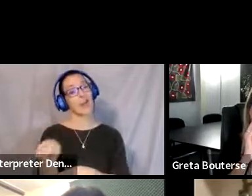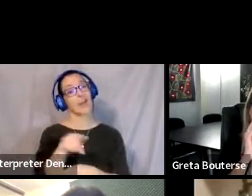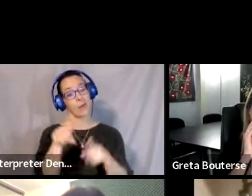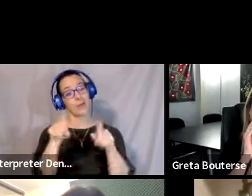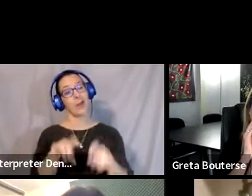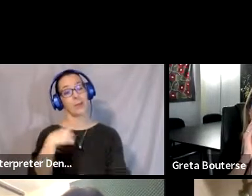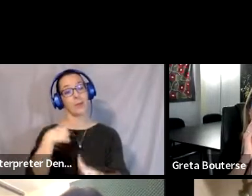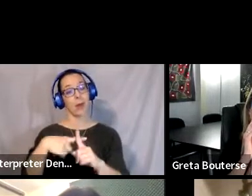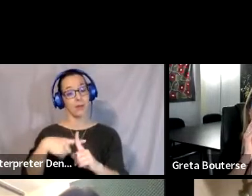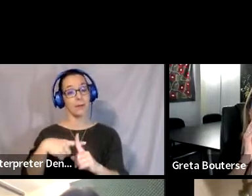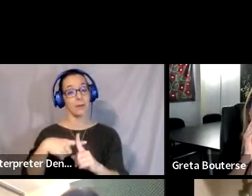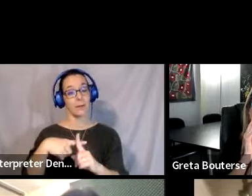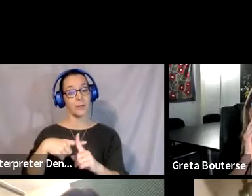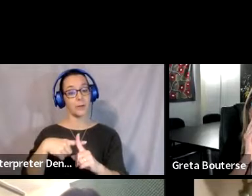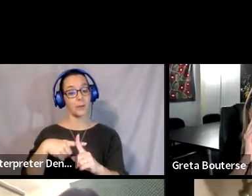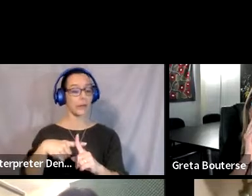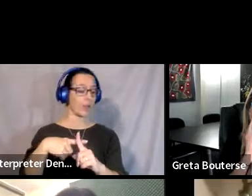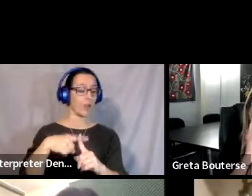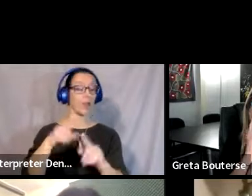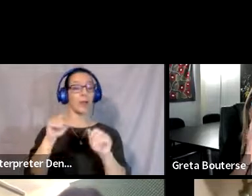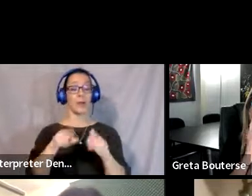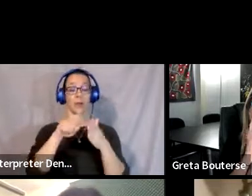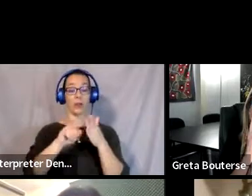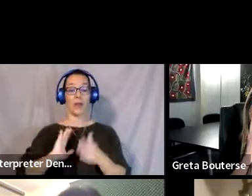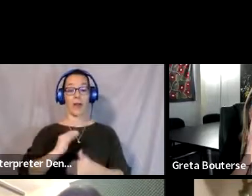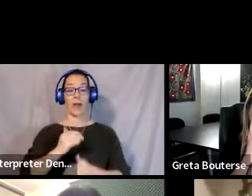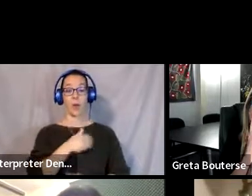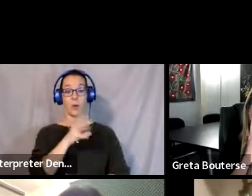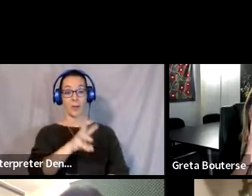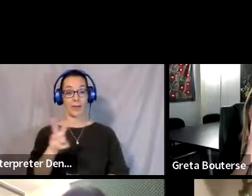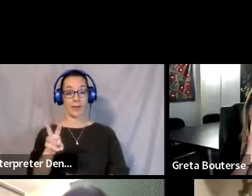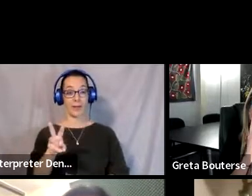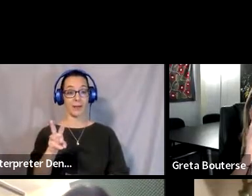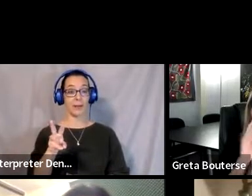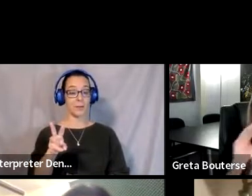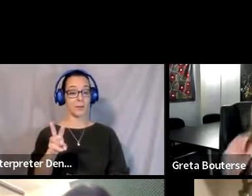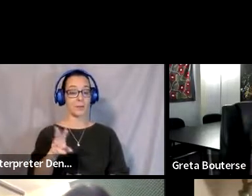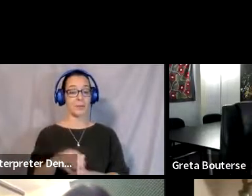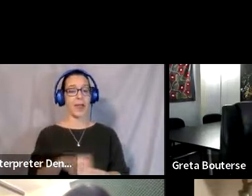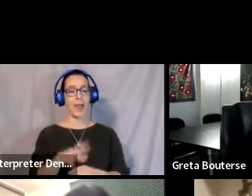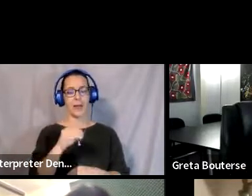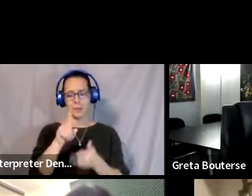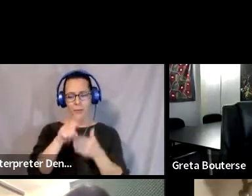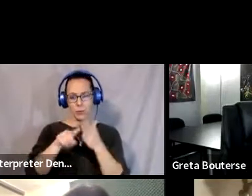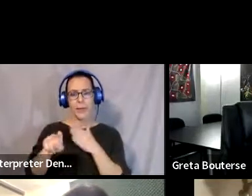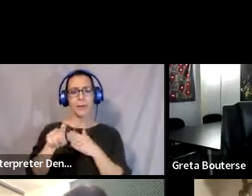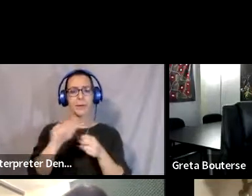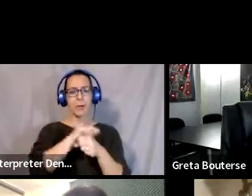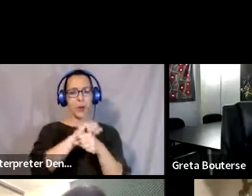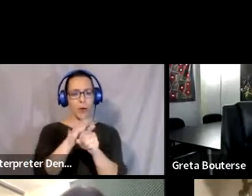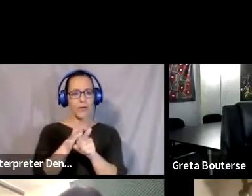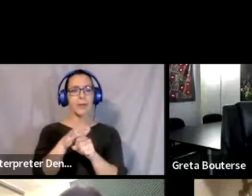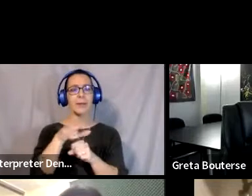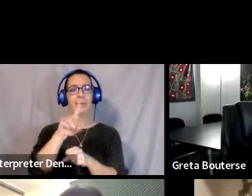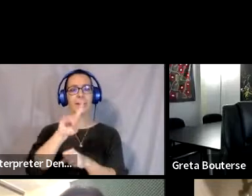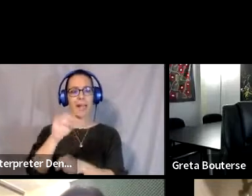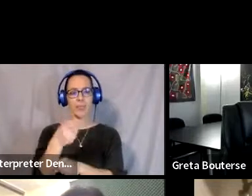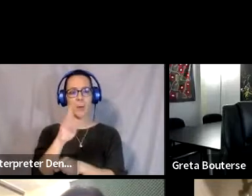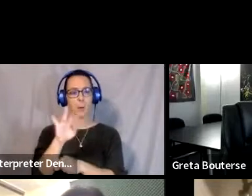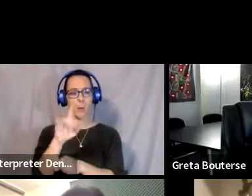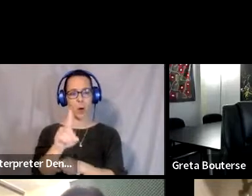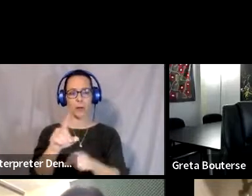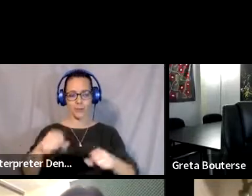so you can go to our website, aeacs.org, and look at the COVID dashboard on there for